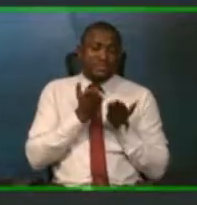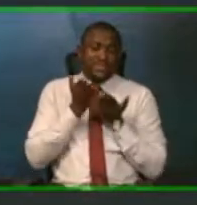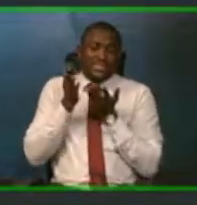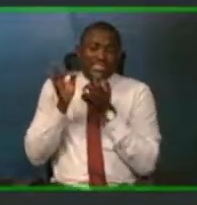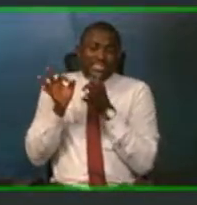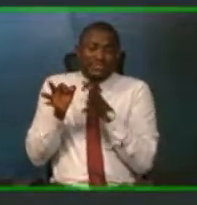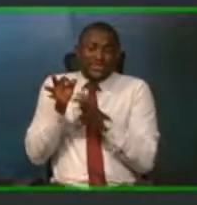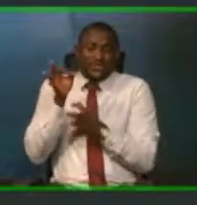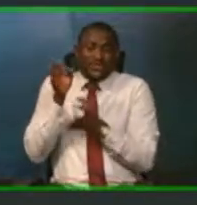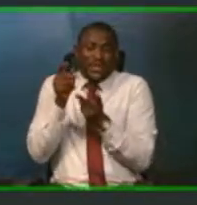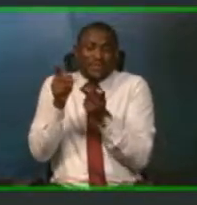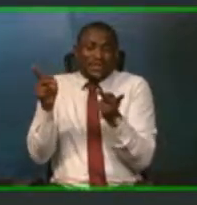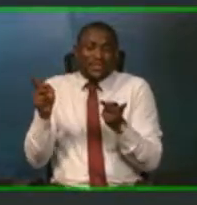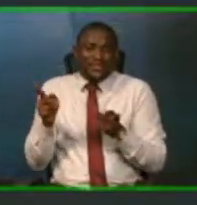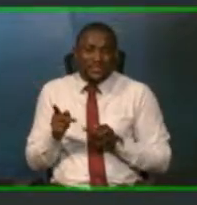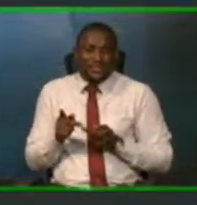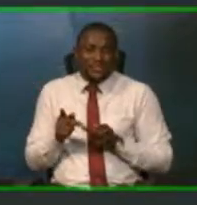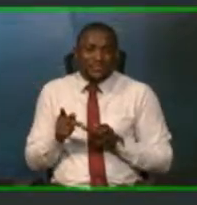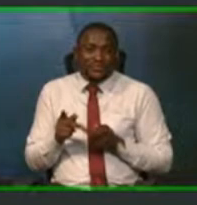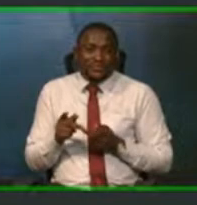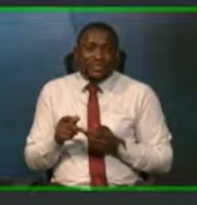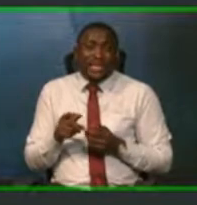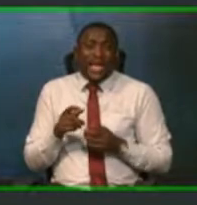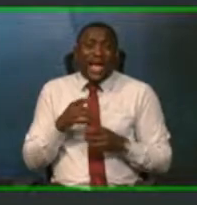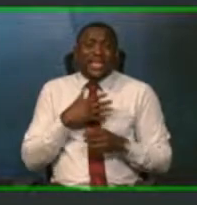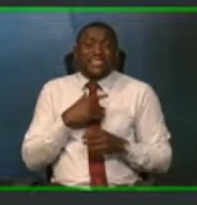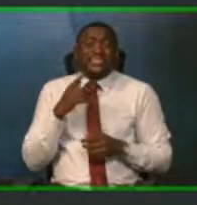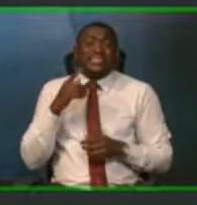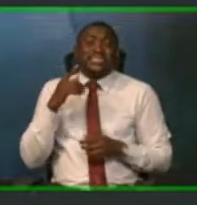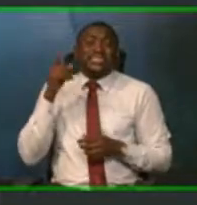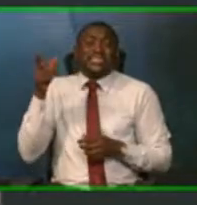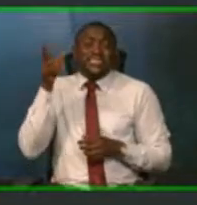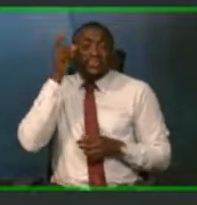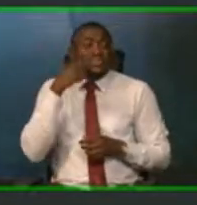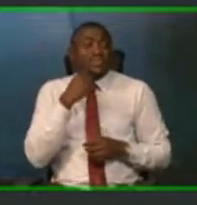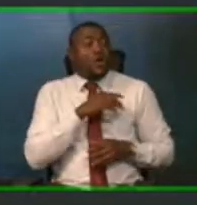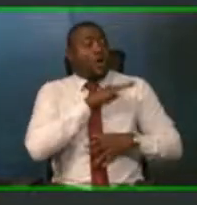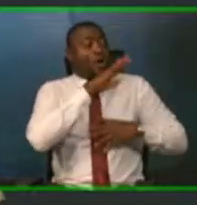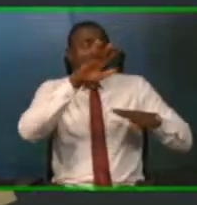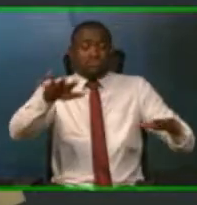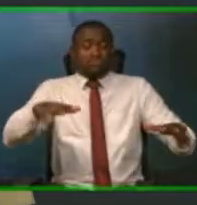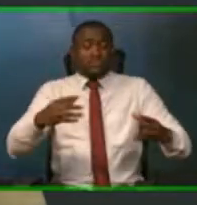him. He says, all have been given to me. Jesus did not say it's a lie, because Adam gave him.